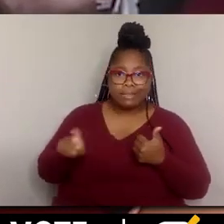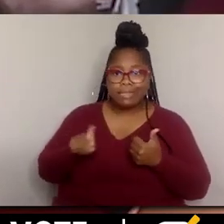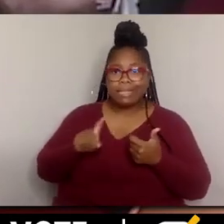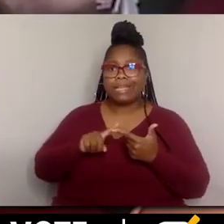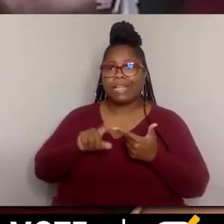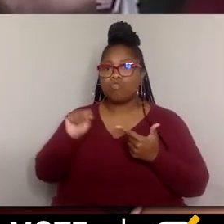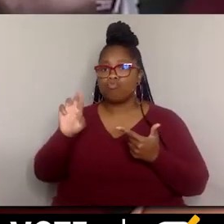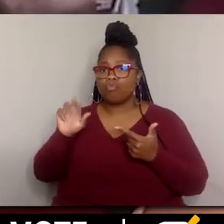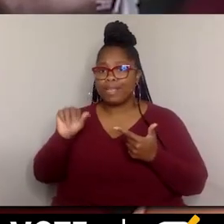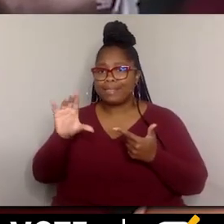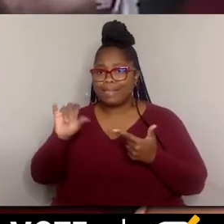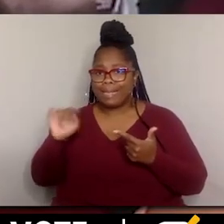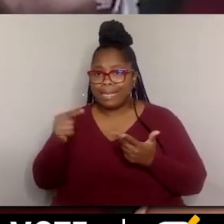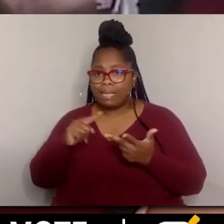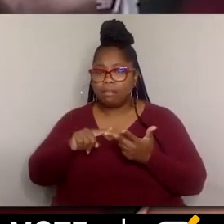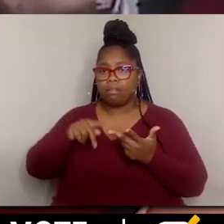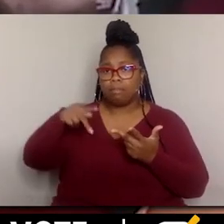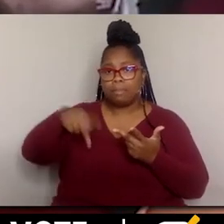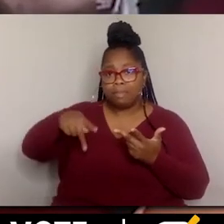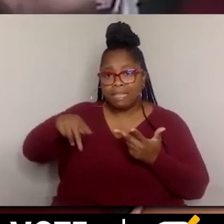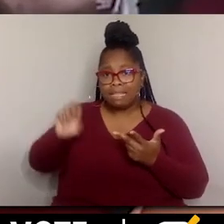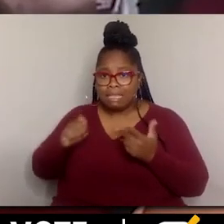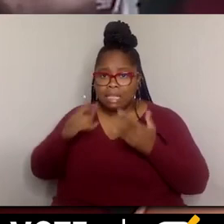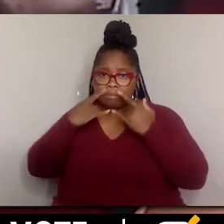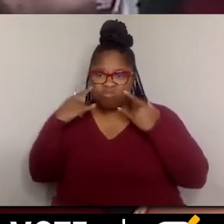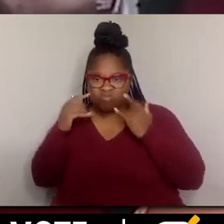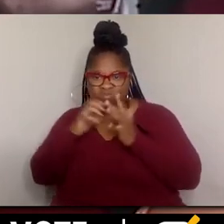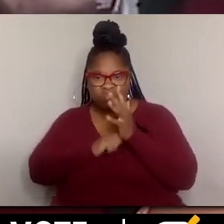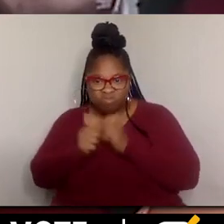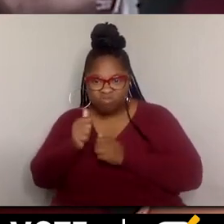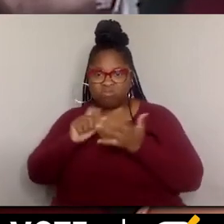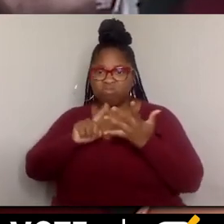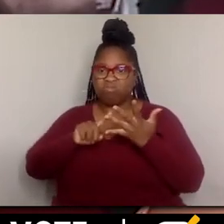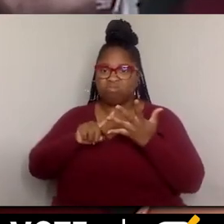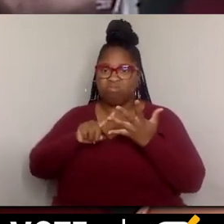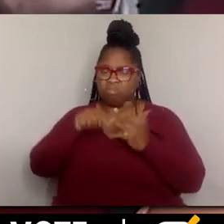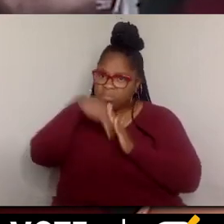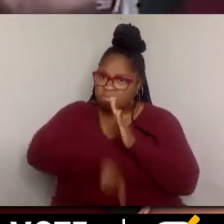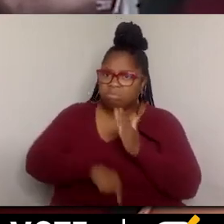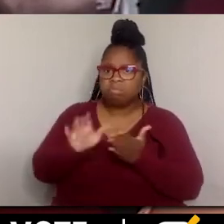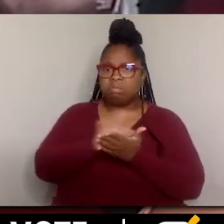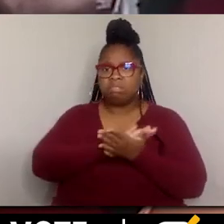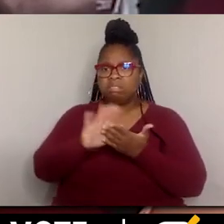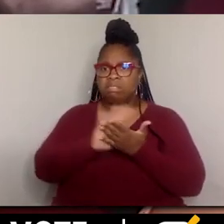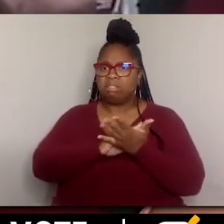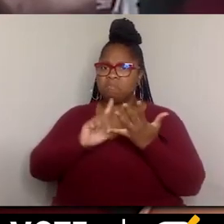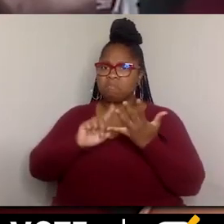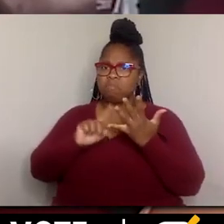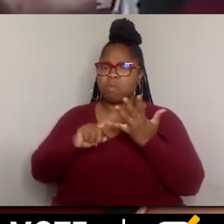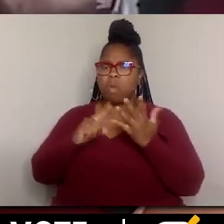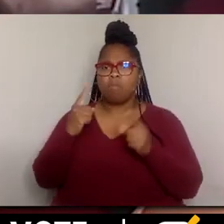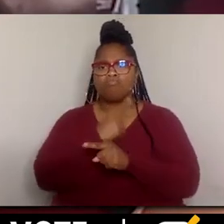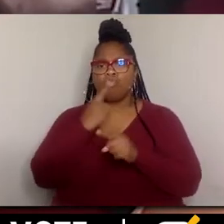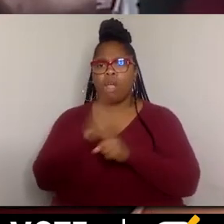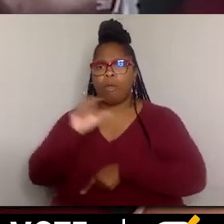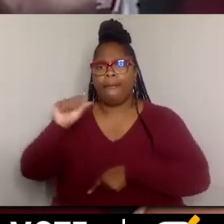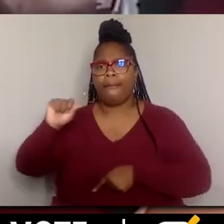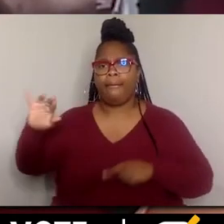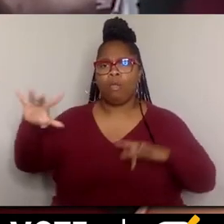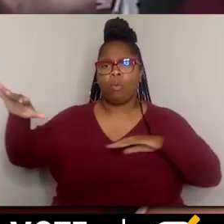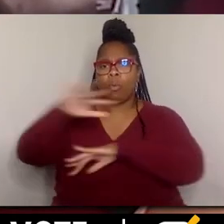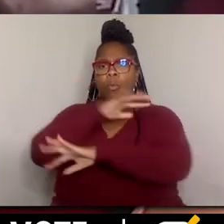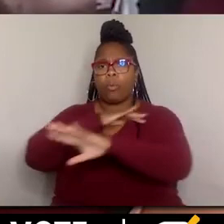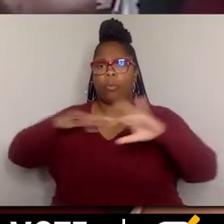tracing, personal protective gear, disinfection protocols, and proper ventilation must be